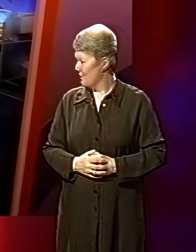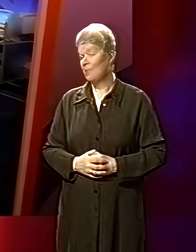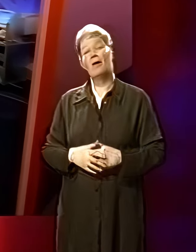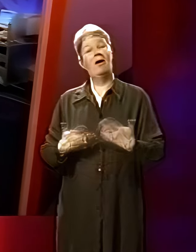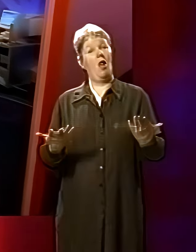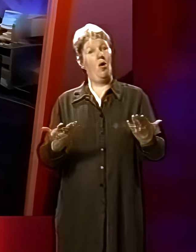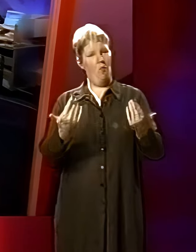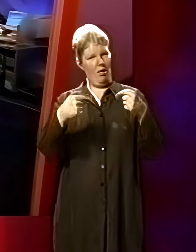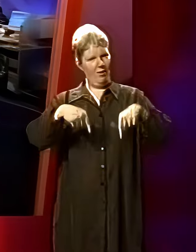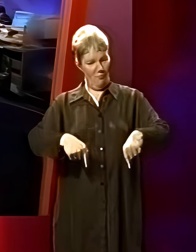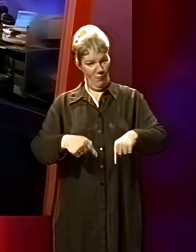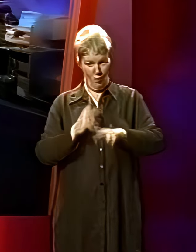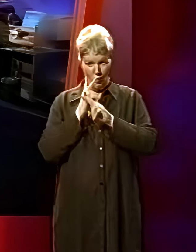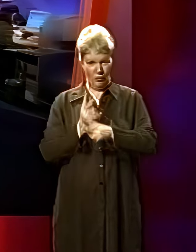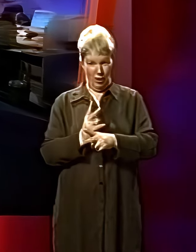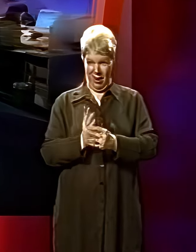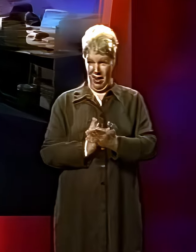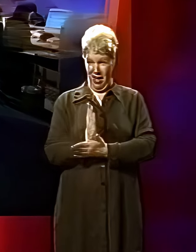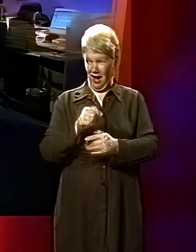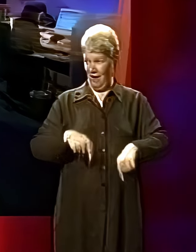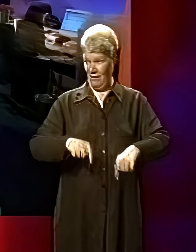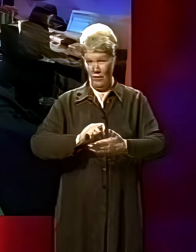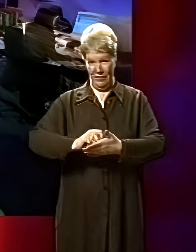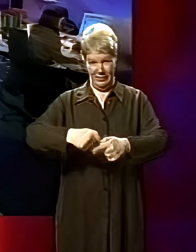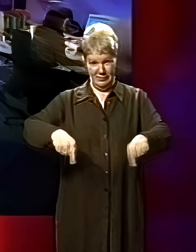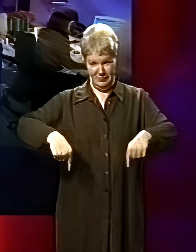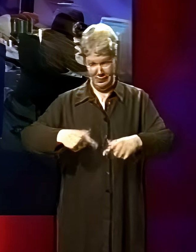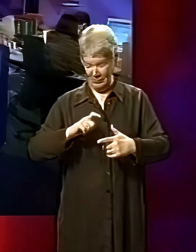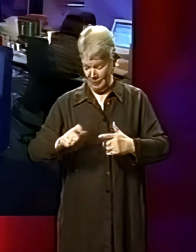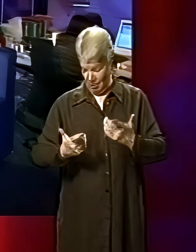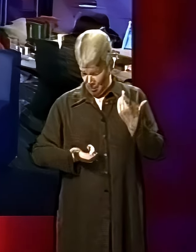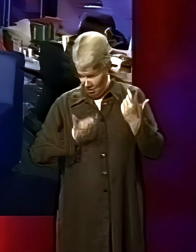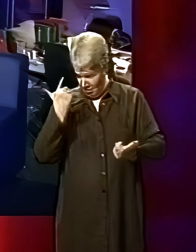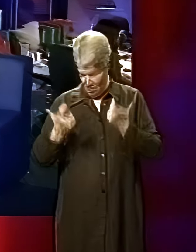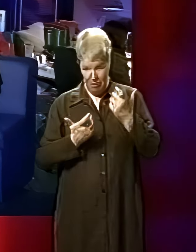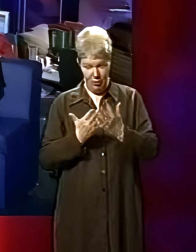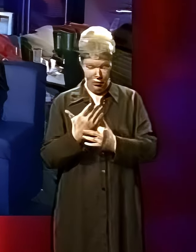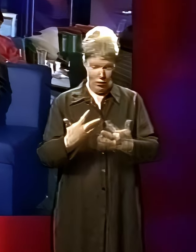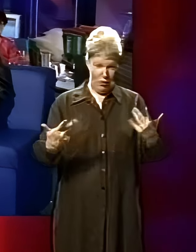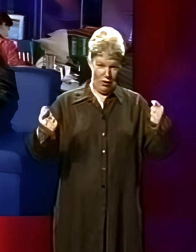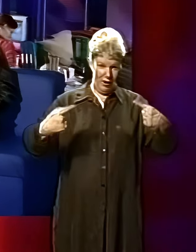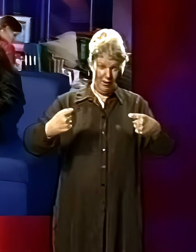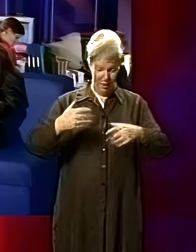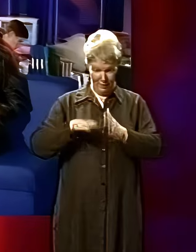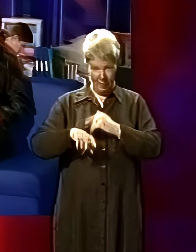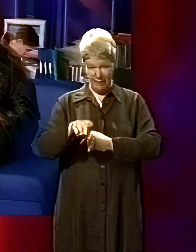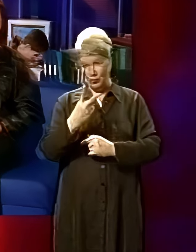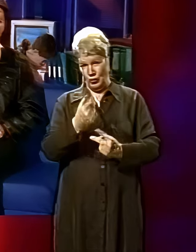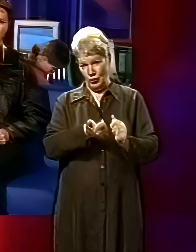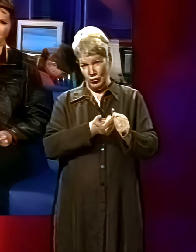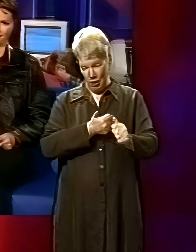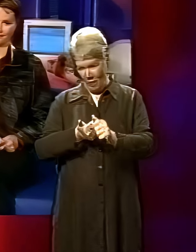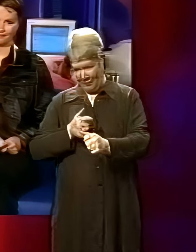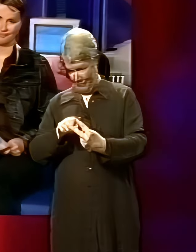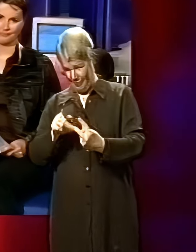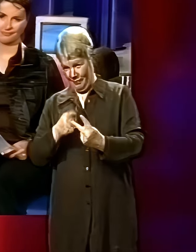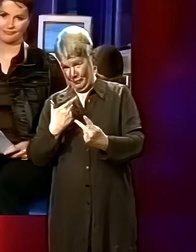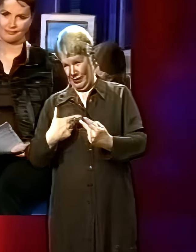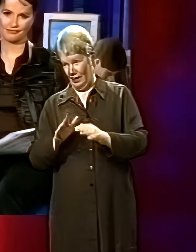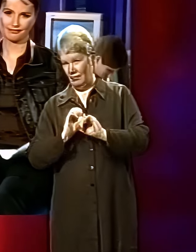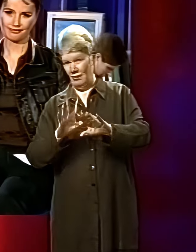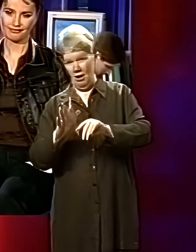Hello, welcome to Watchdog. We're live from the office where we're still bailing out the flood of emails from you about two of the companies featured last week